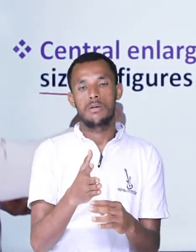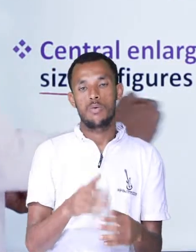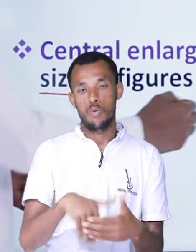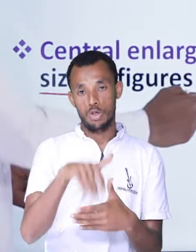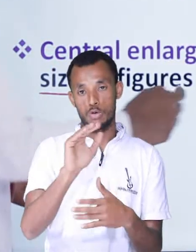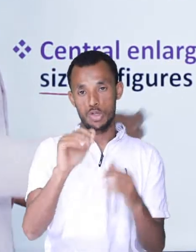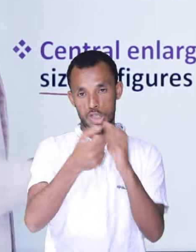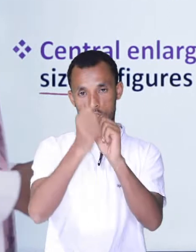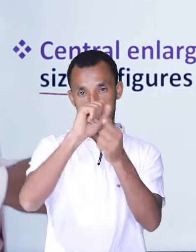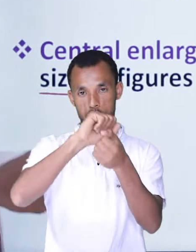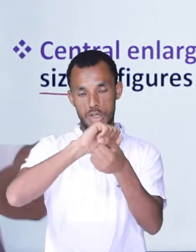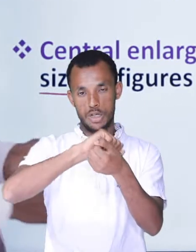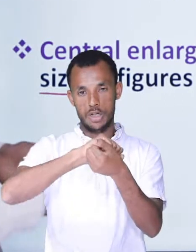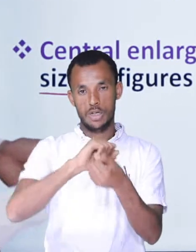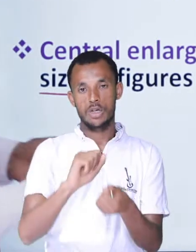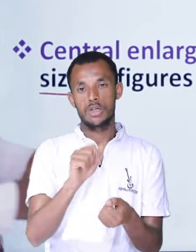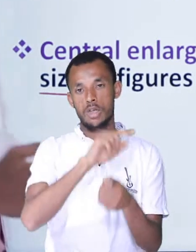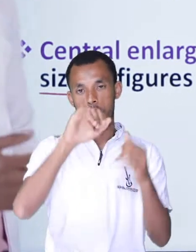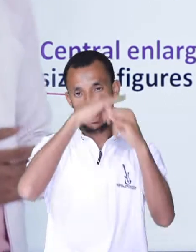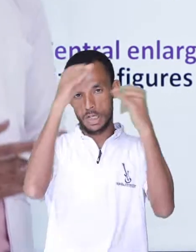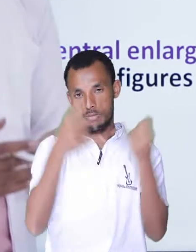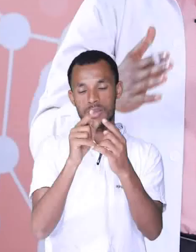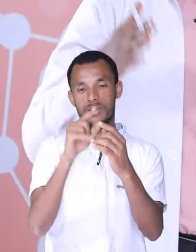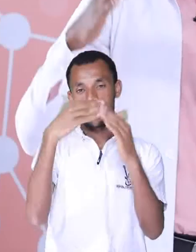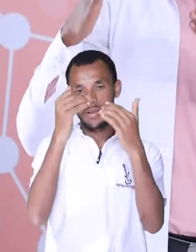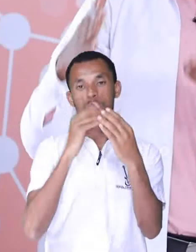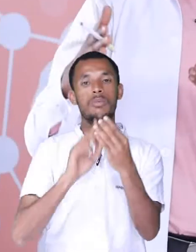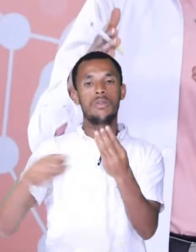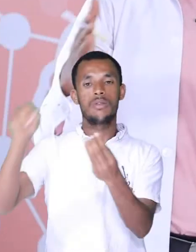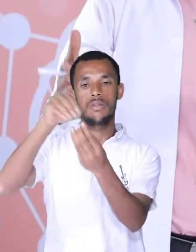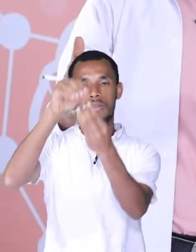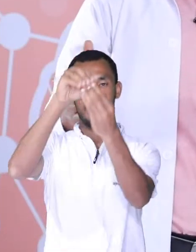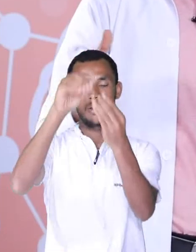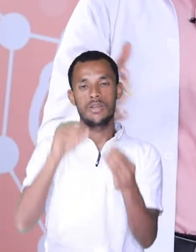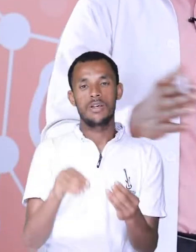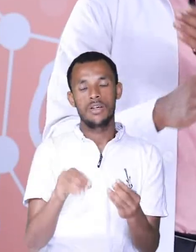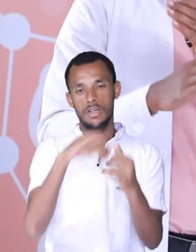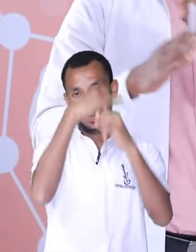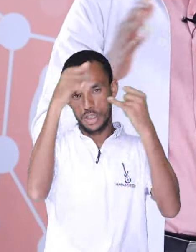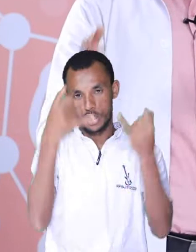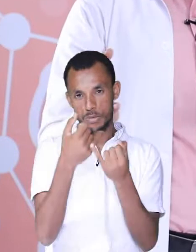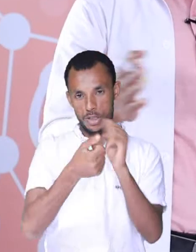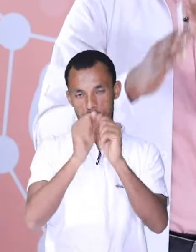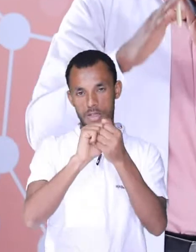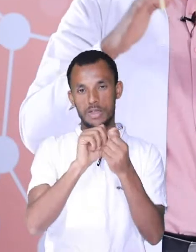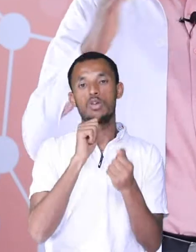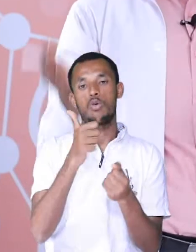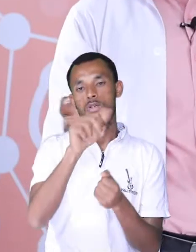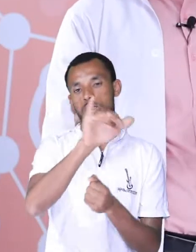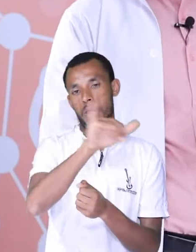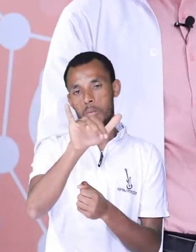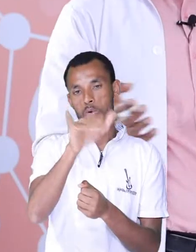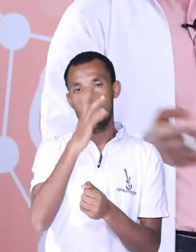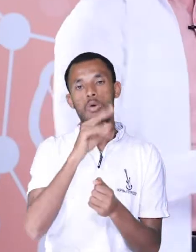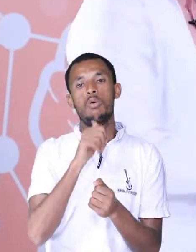without changing their shape. If the shape is changed, it's not the same or it's not